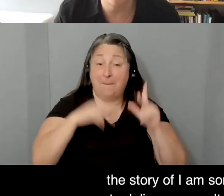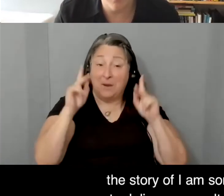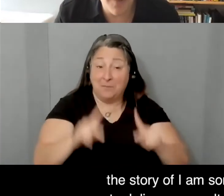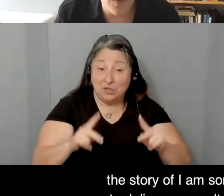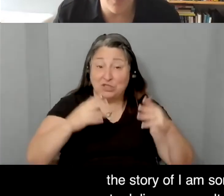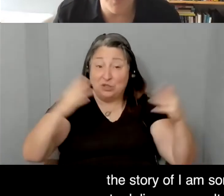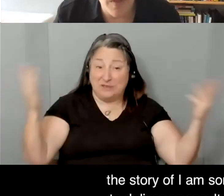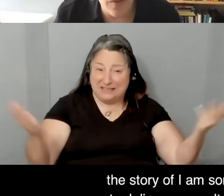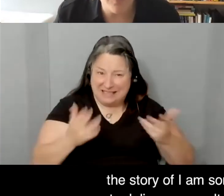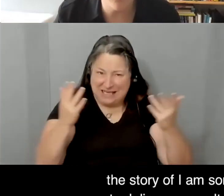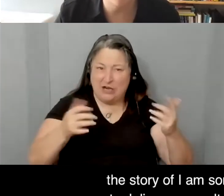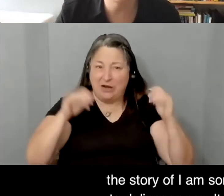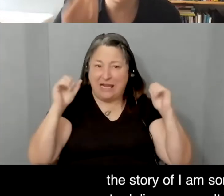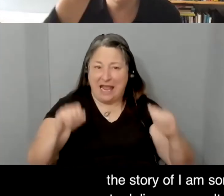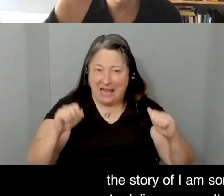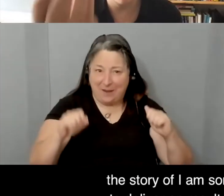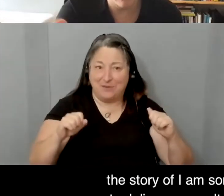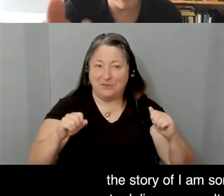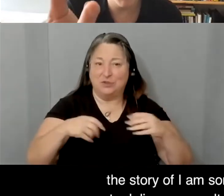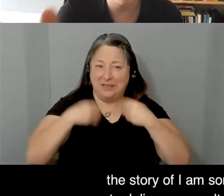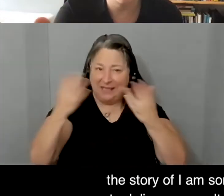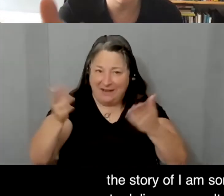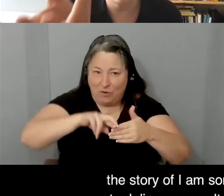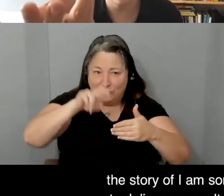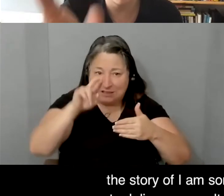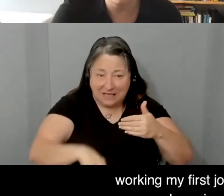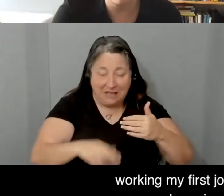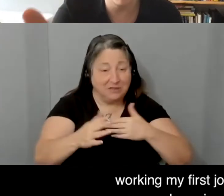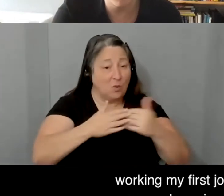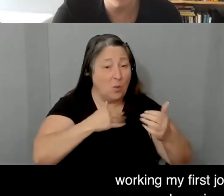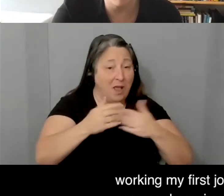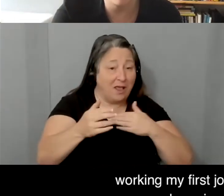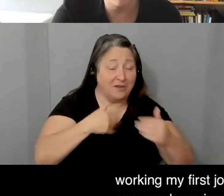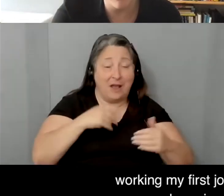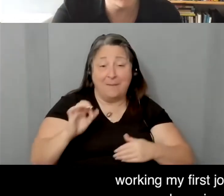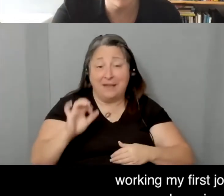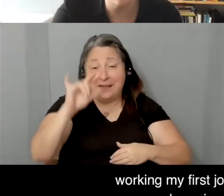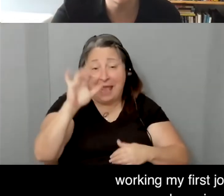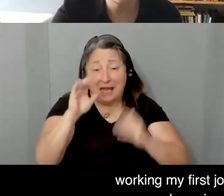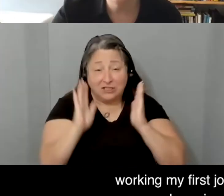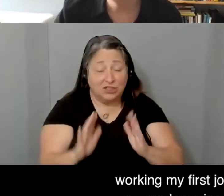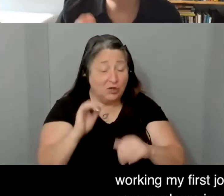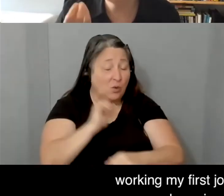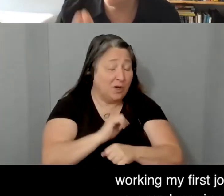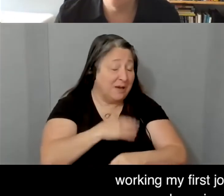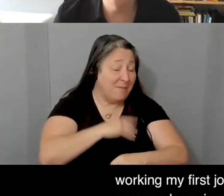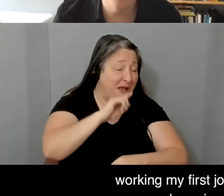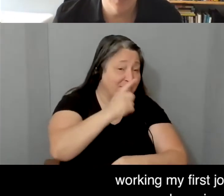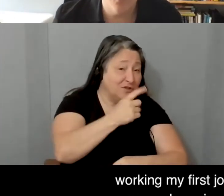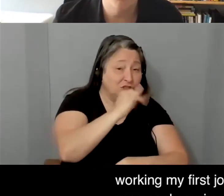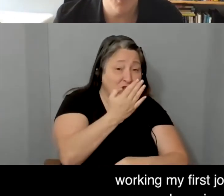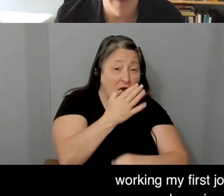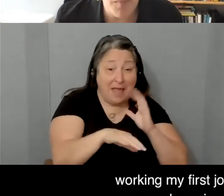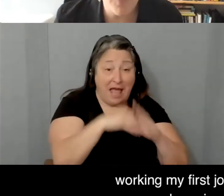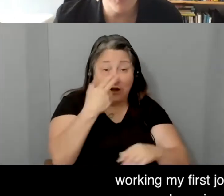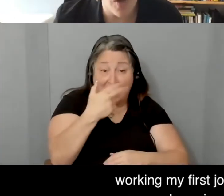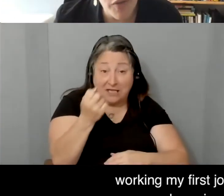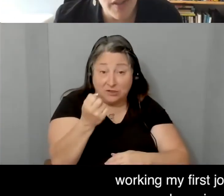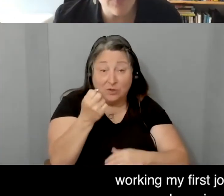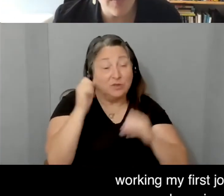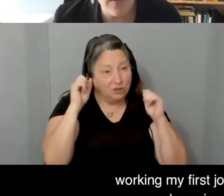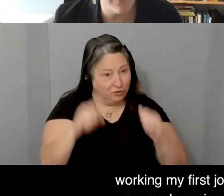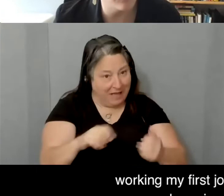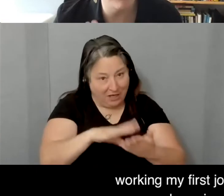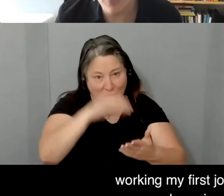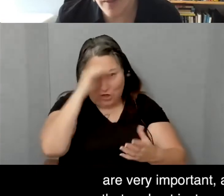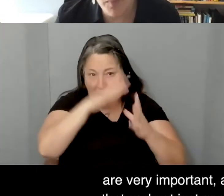able to deliver on results, whether that be a cashier working my first job out of high school, which you can learn incredible